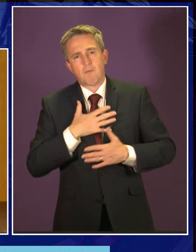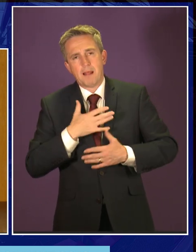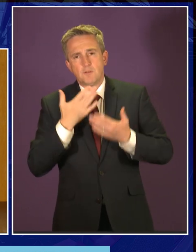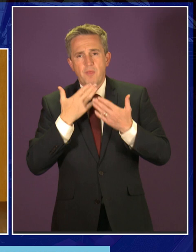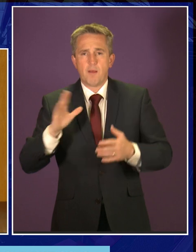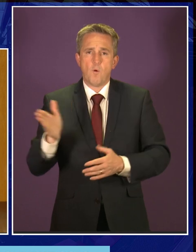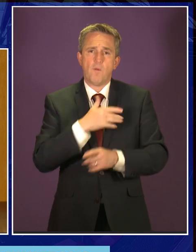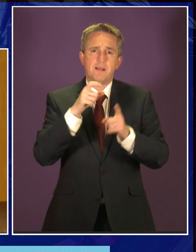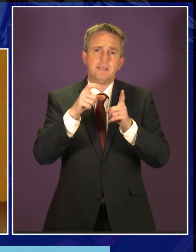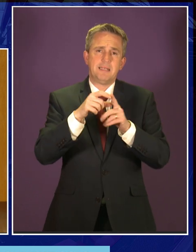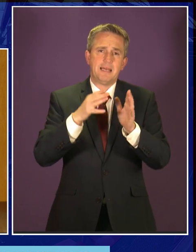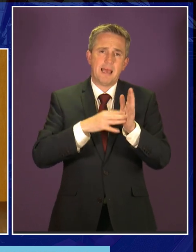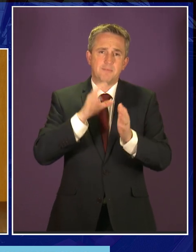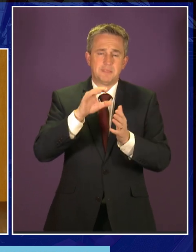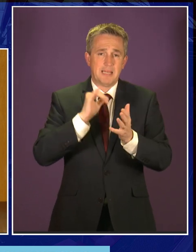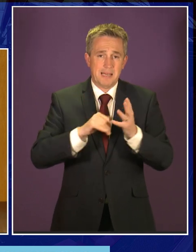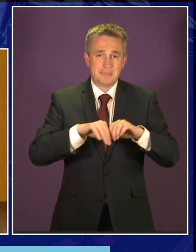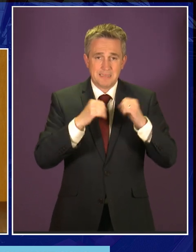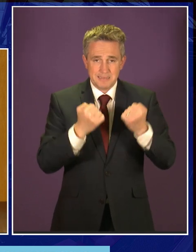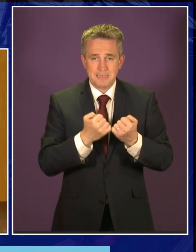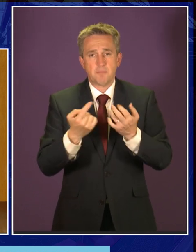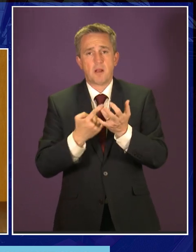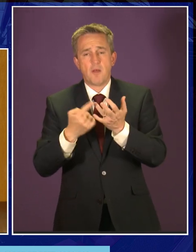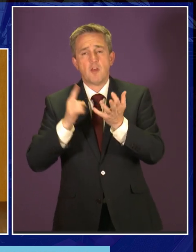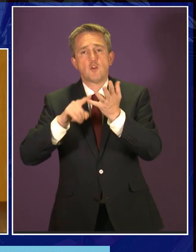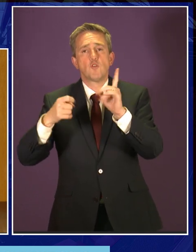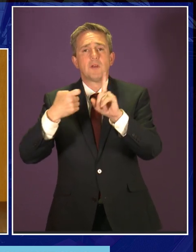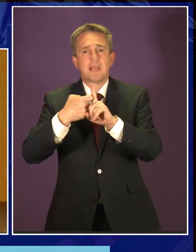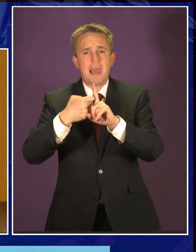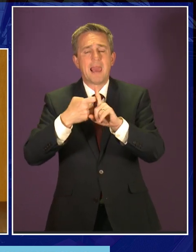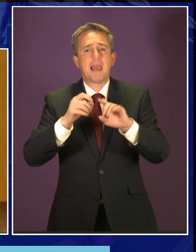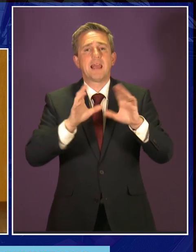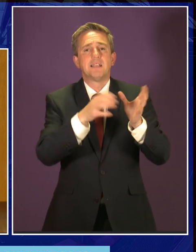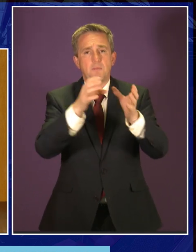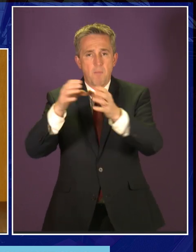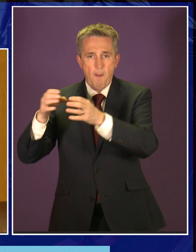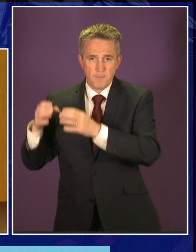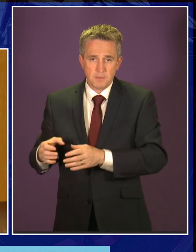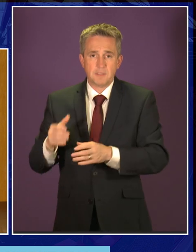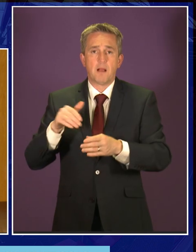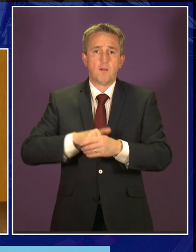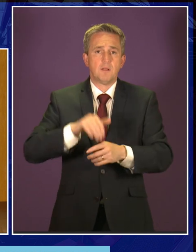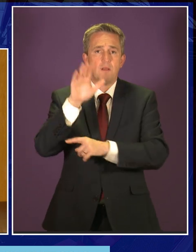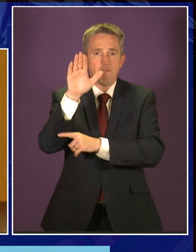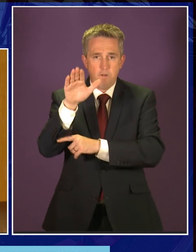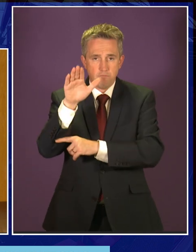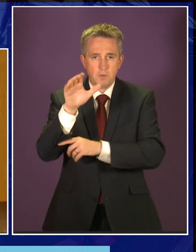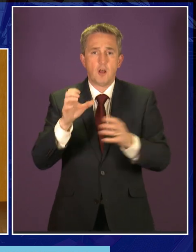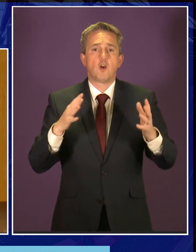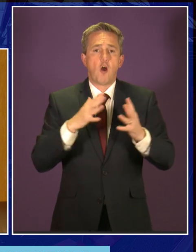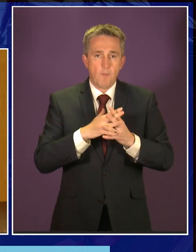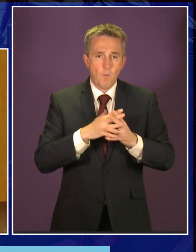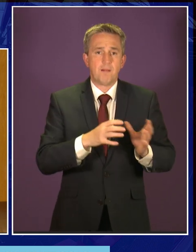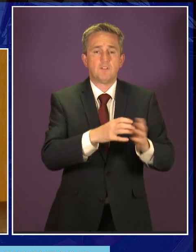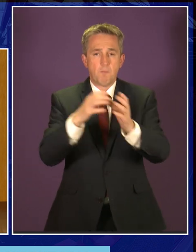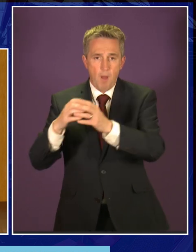whole DCMS team and wider UK departments, including UK government departments, including the Foreign and Commonwealth Office and their embassies